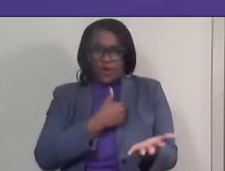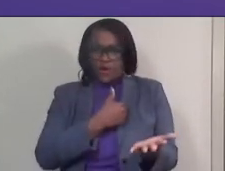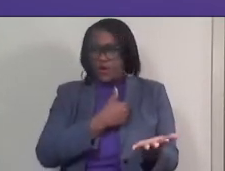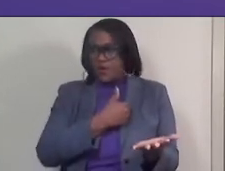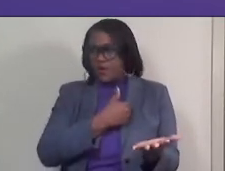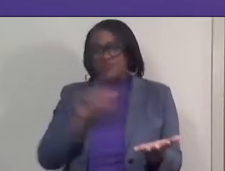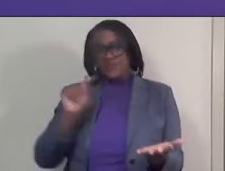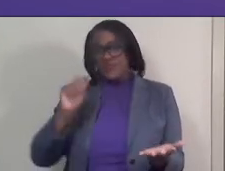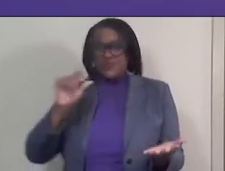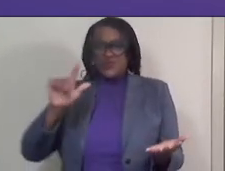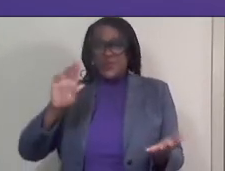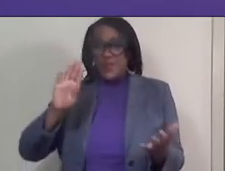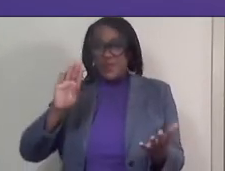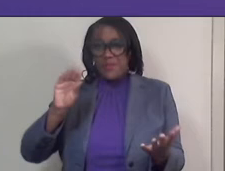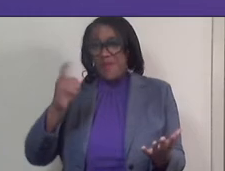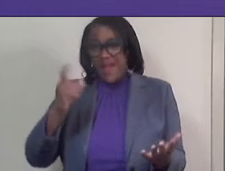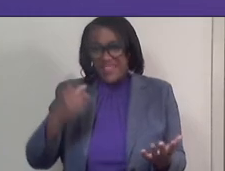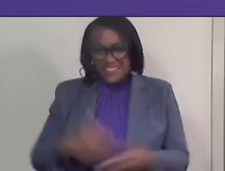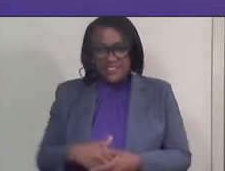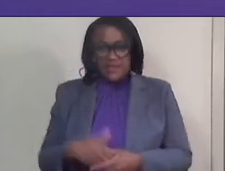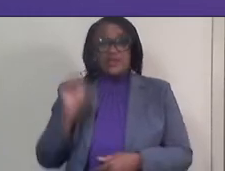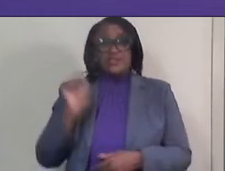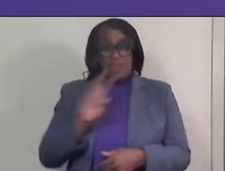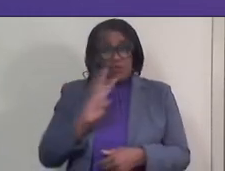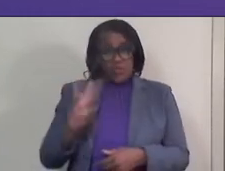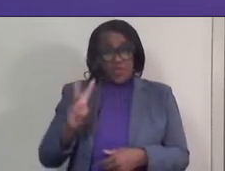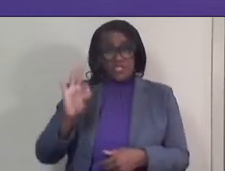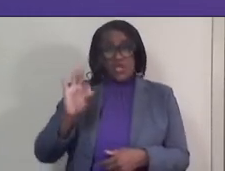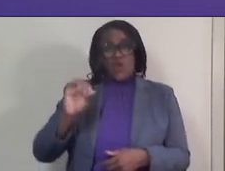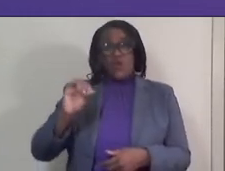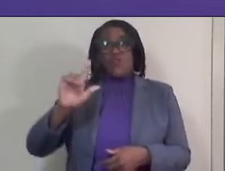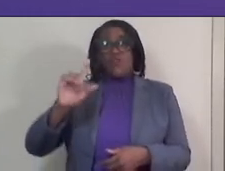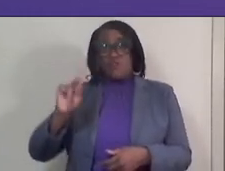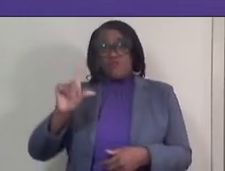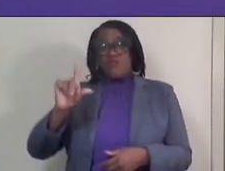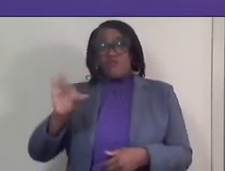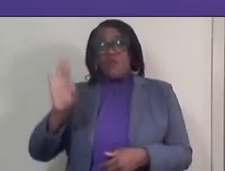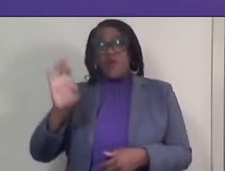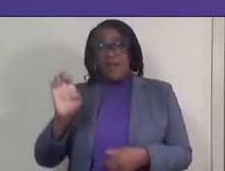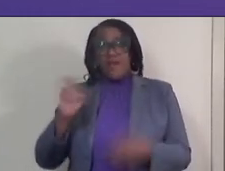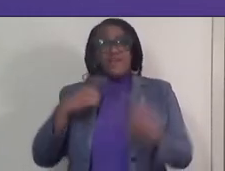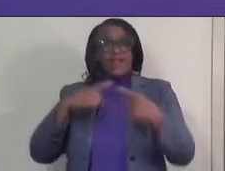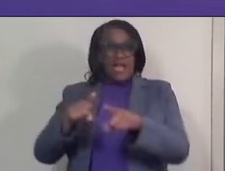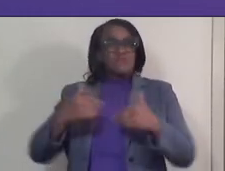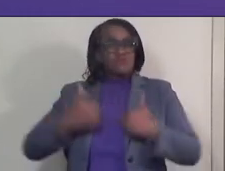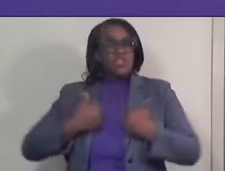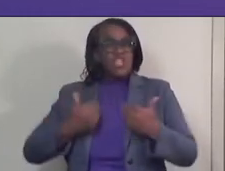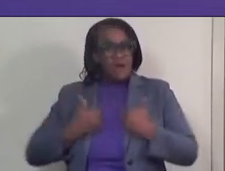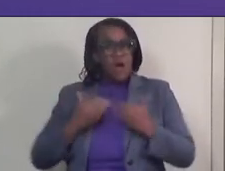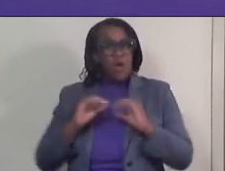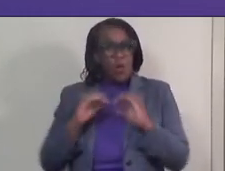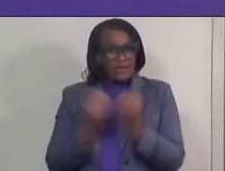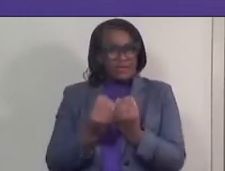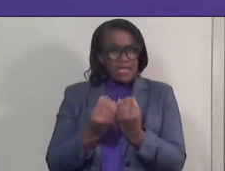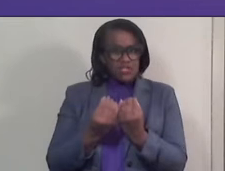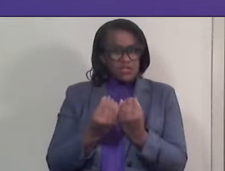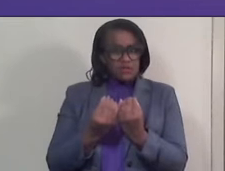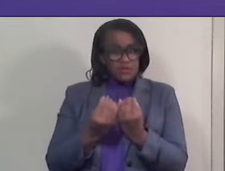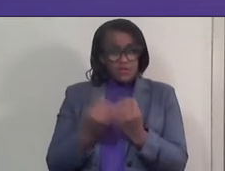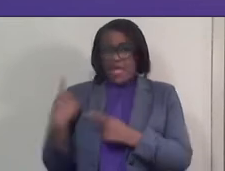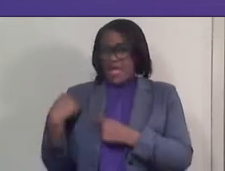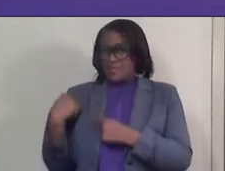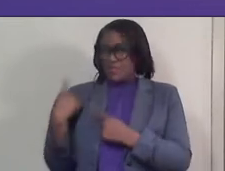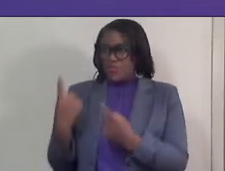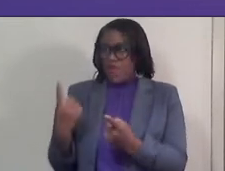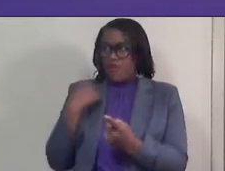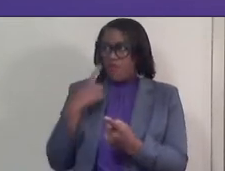toolbox. The Southwest Folklife Alliance is a relatively young organization. Has been around for